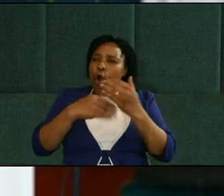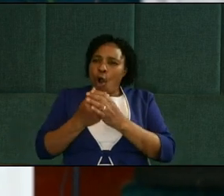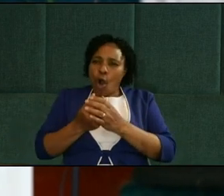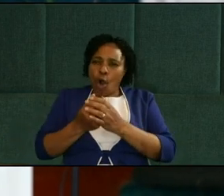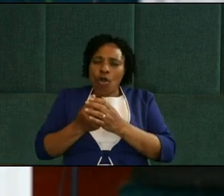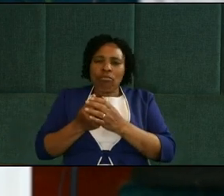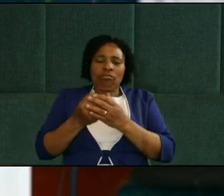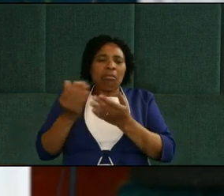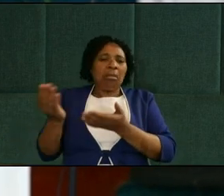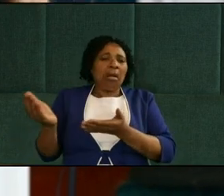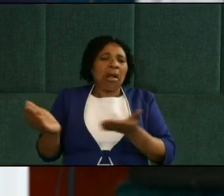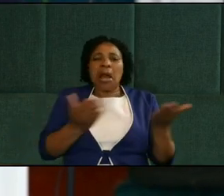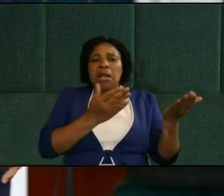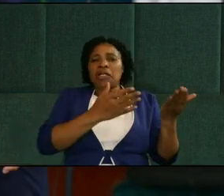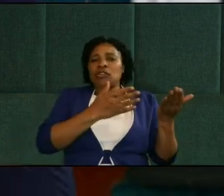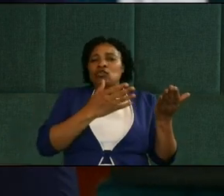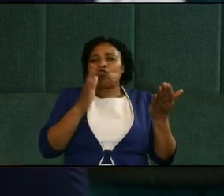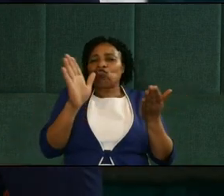away.